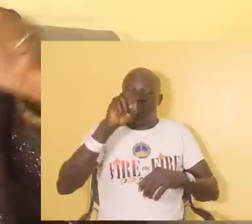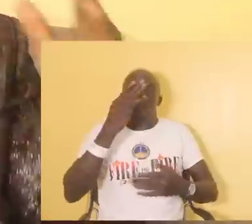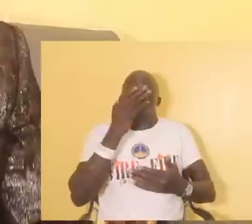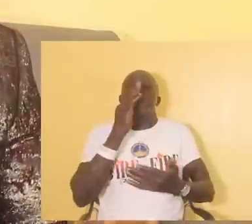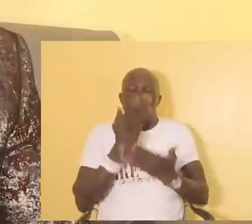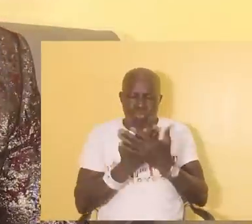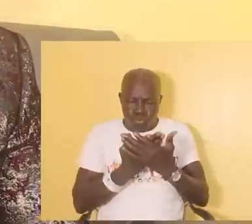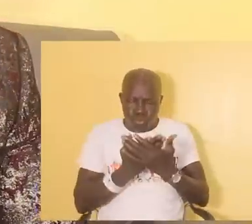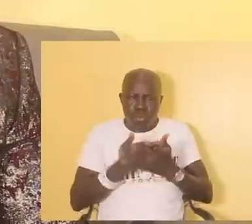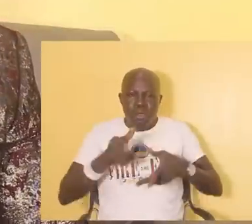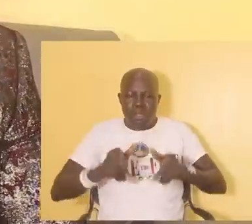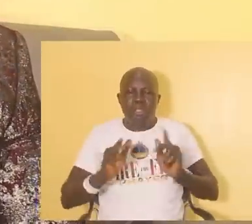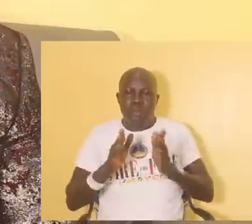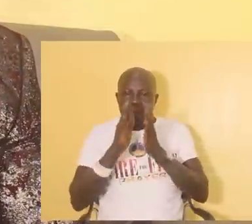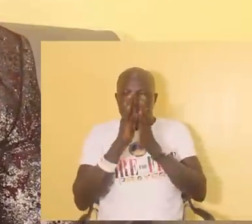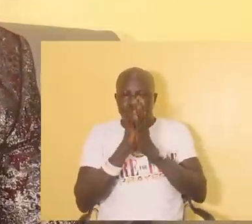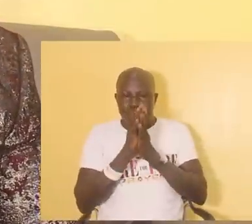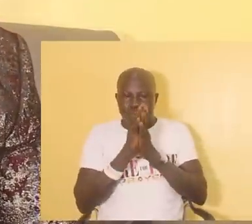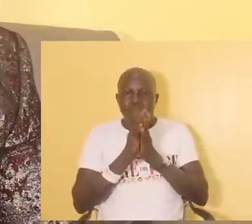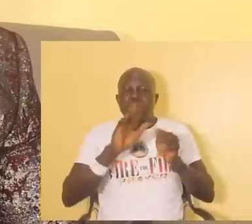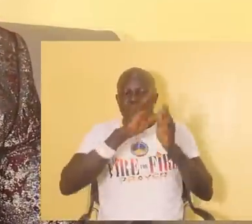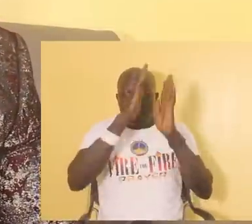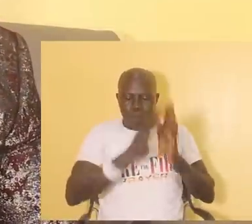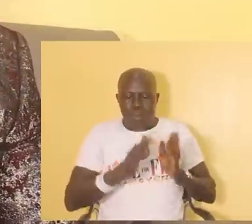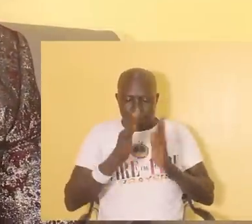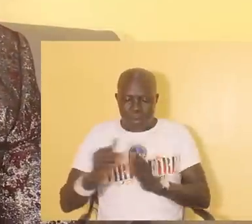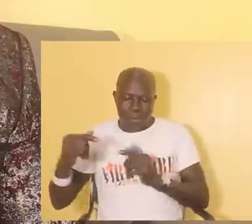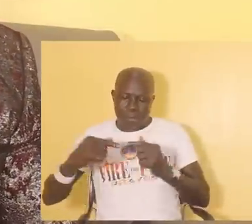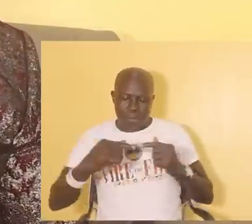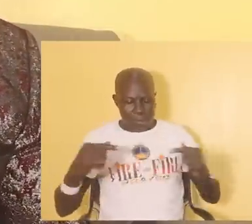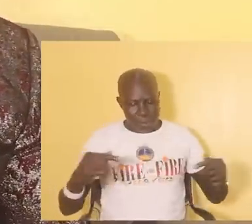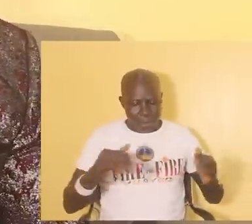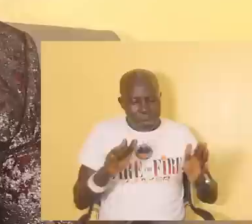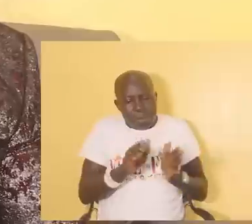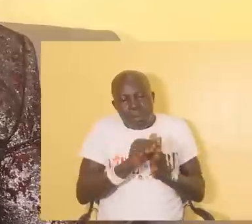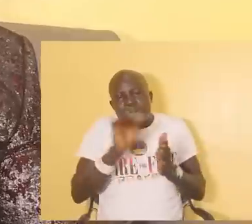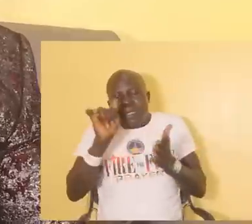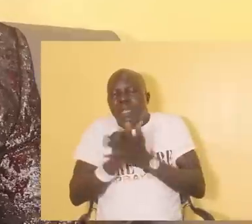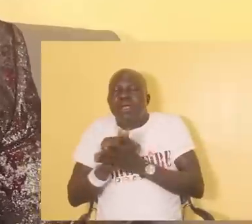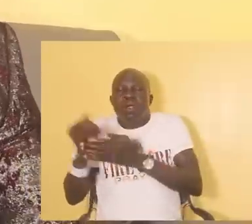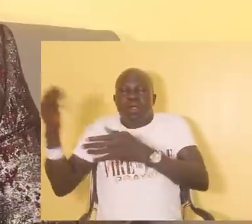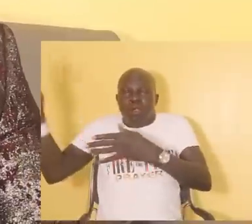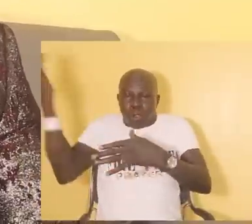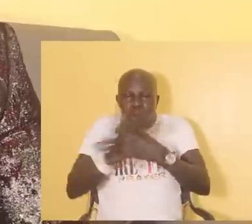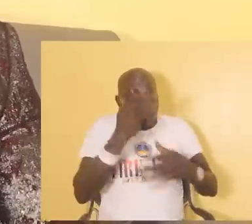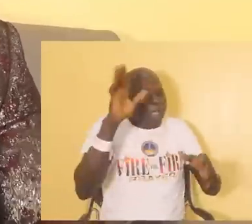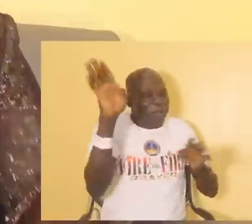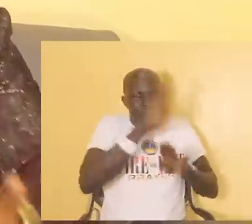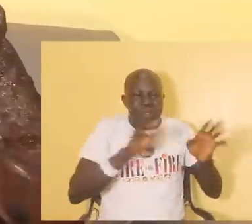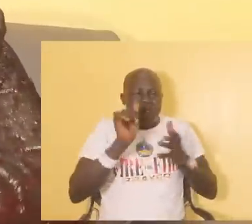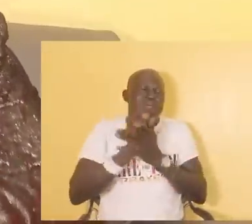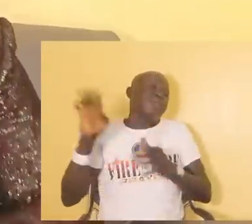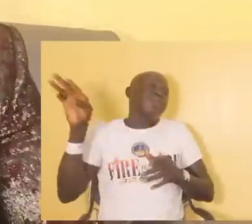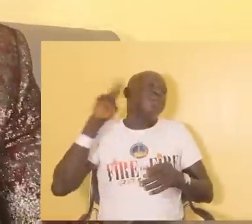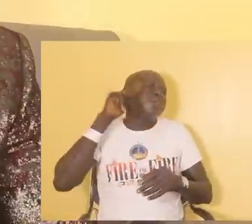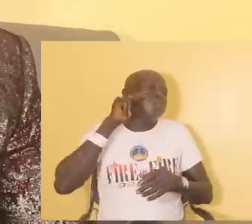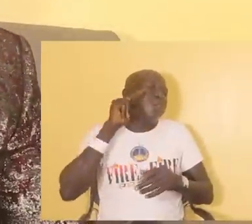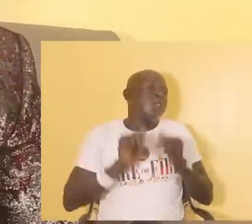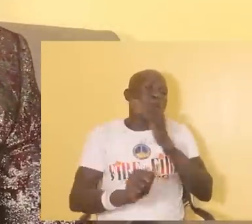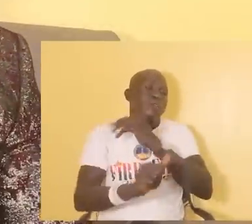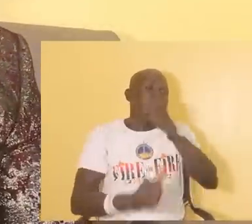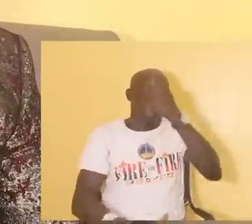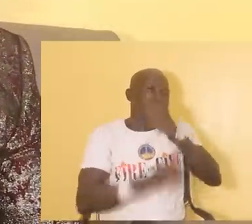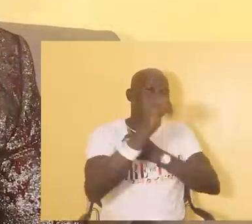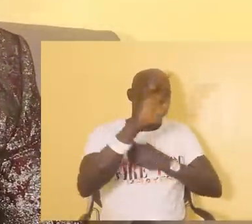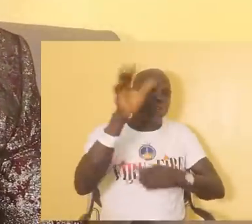jo gbadura. Let's pray. Imo ikoko. Every is le ko ba le de Nigeria na affect Nigeria your own put car that God